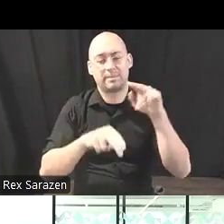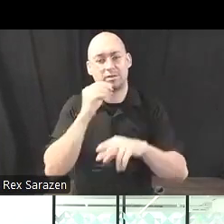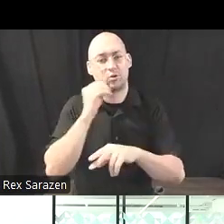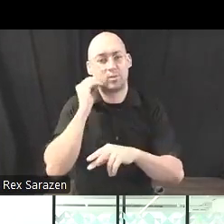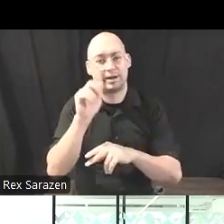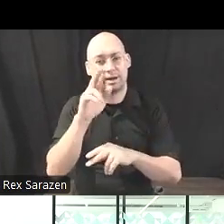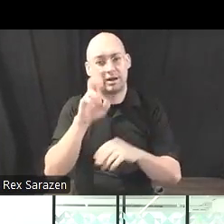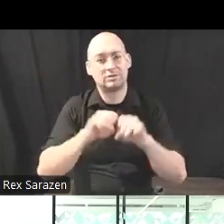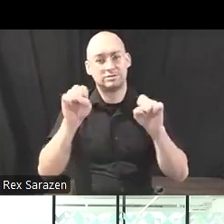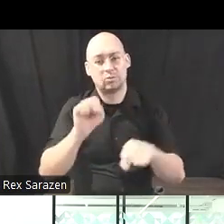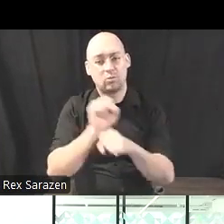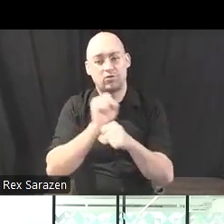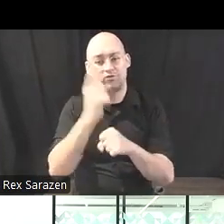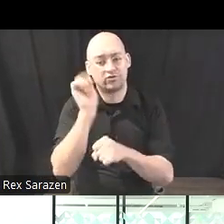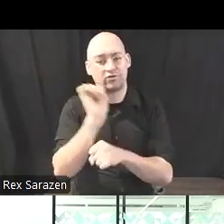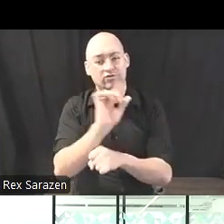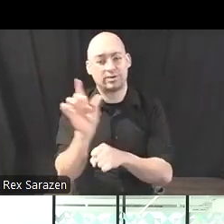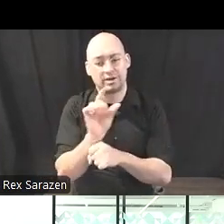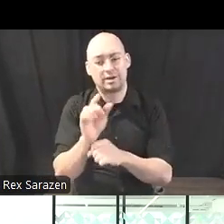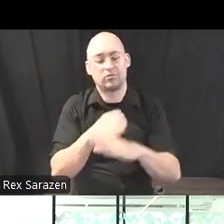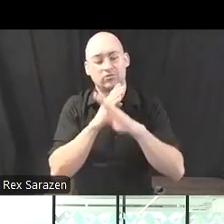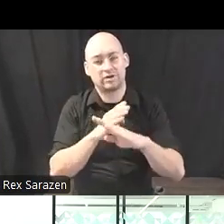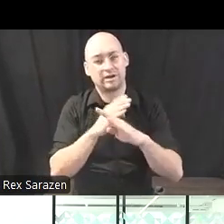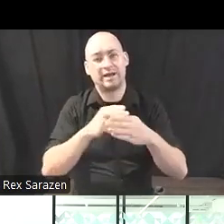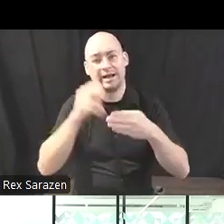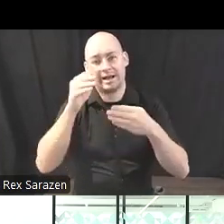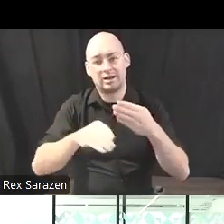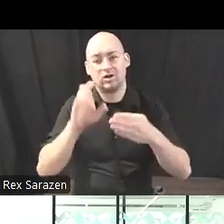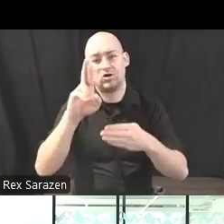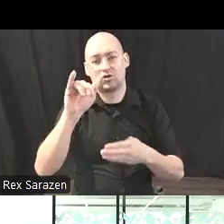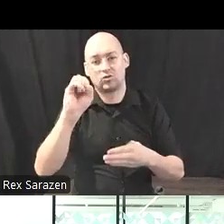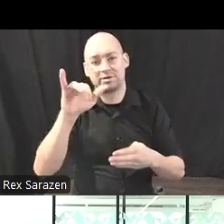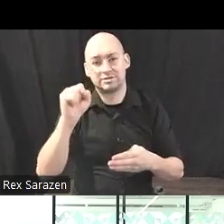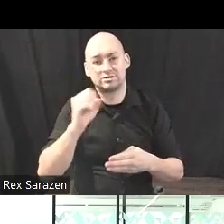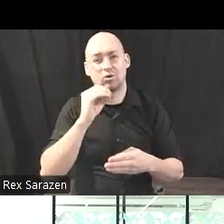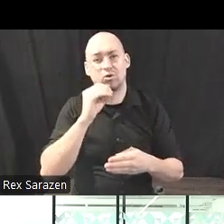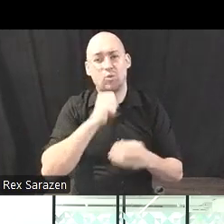of course, preventing and ending the crisis of older adult homelessness.